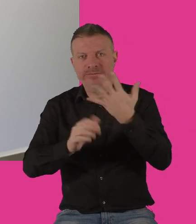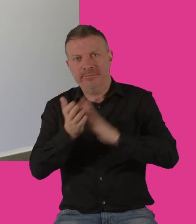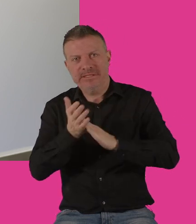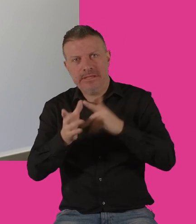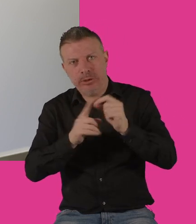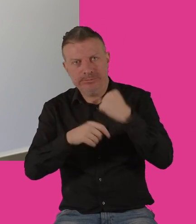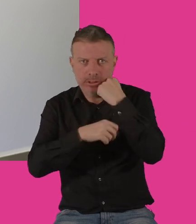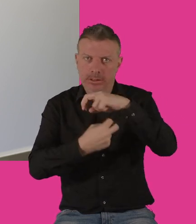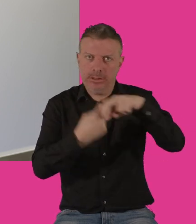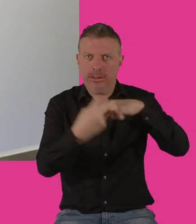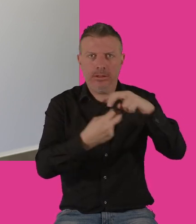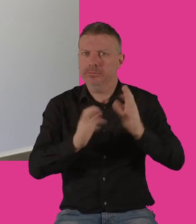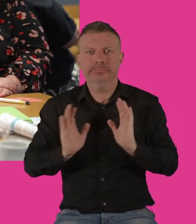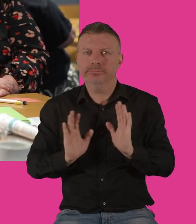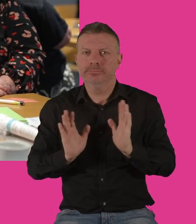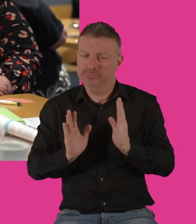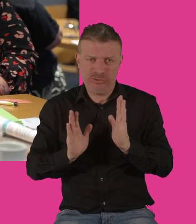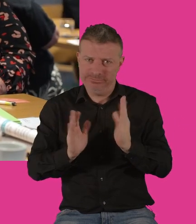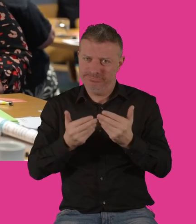minutes for your appointment to be seen.